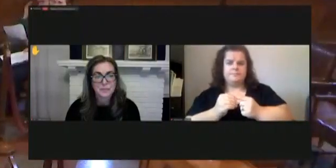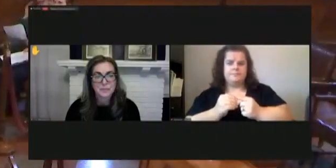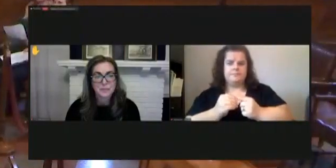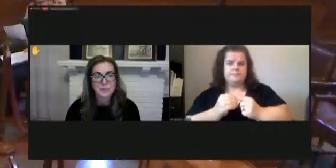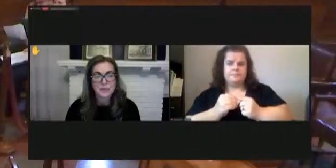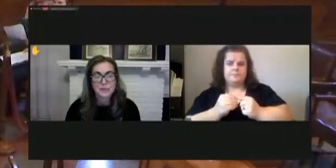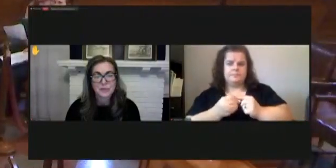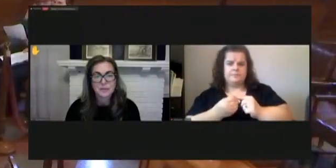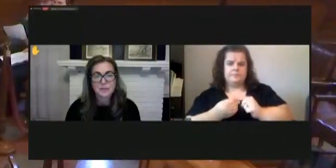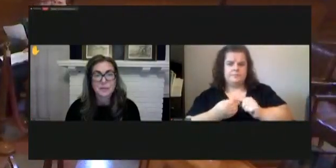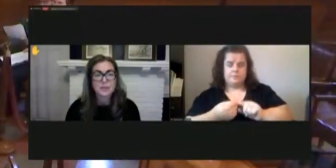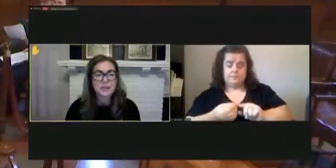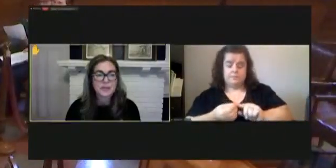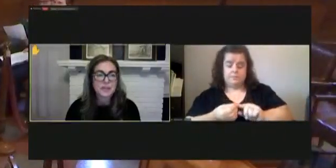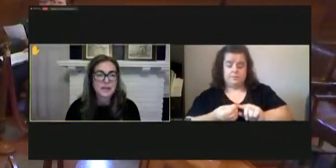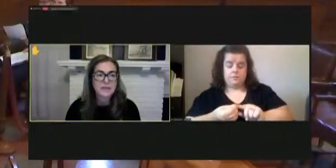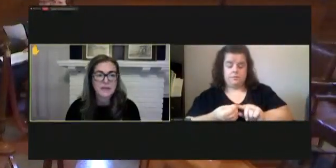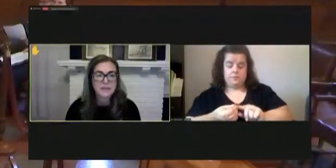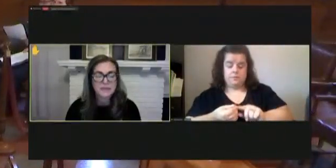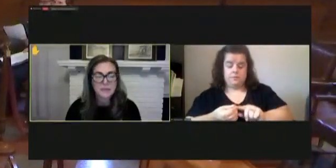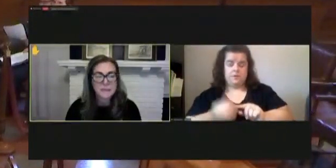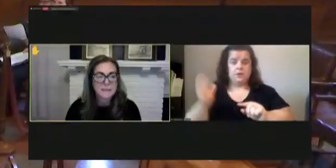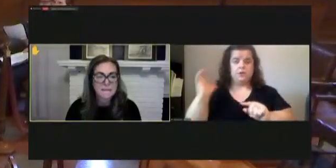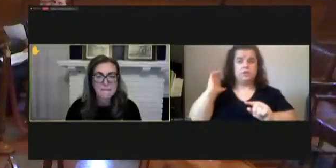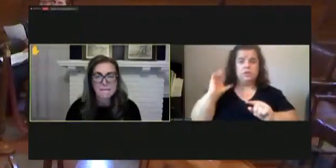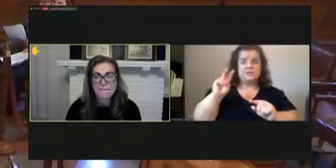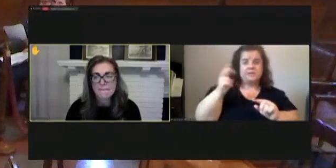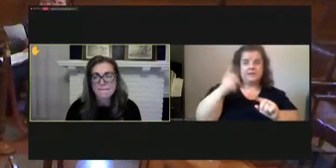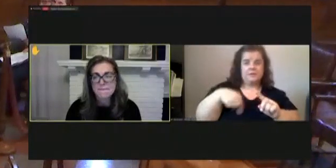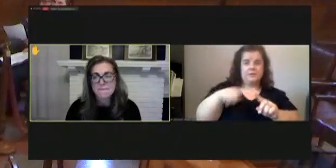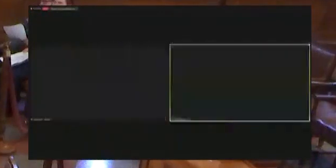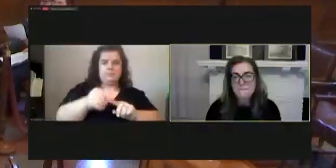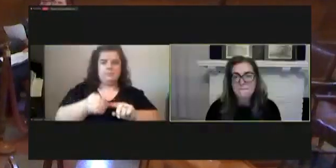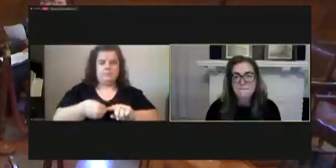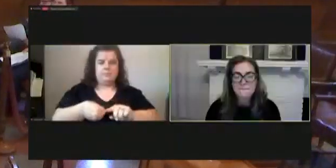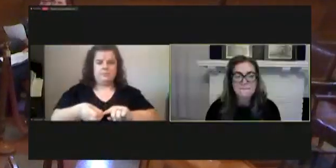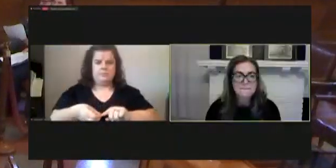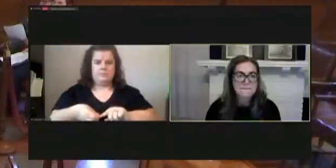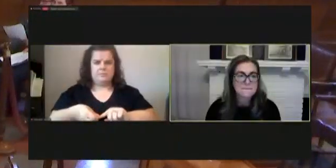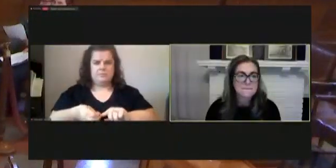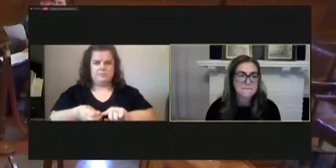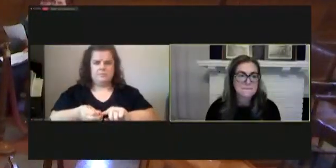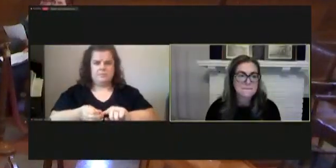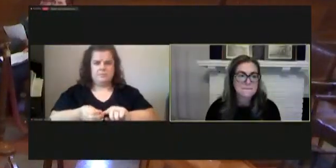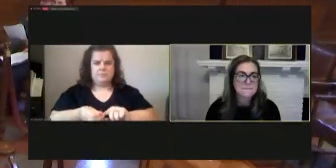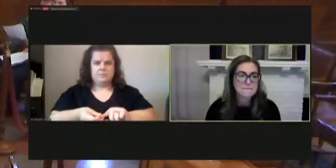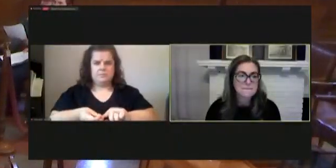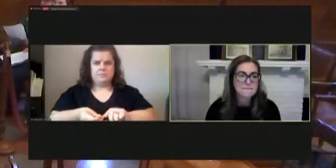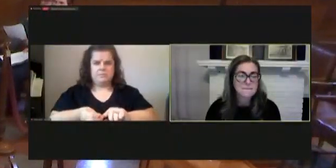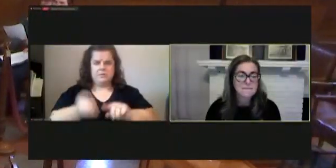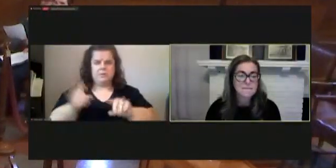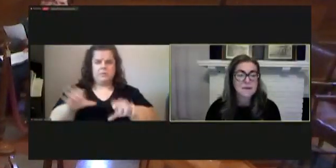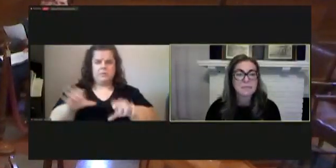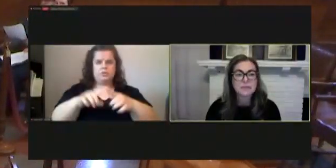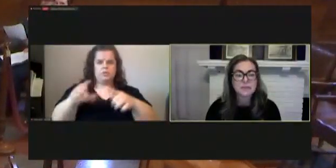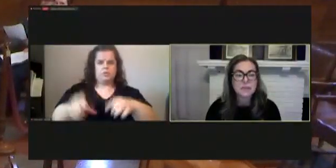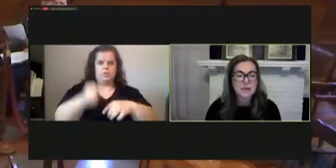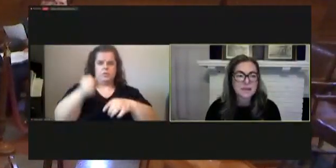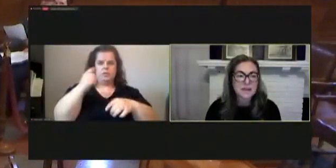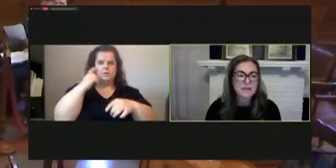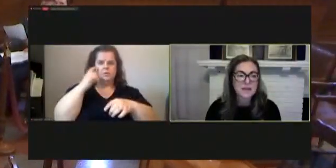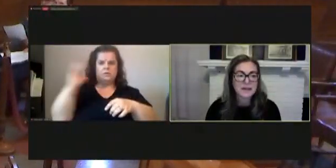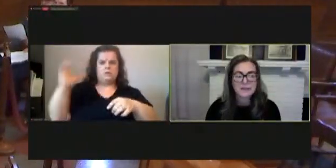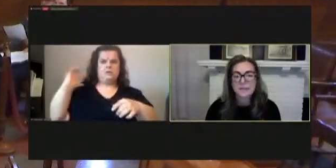all those in favor of mr chair second round on the motion to hold for a public hearing mr